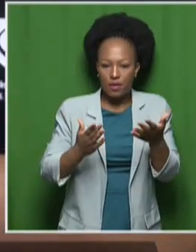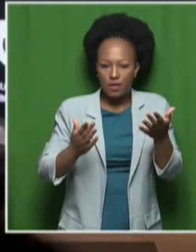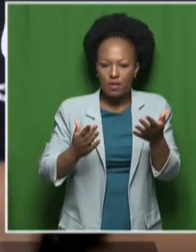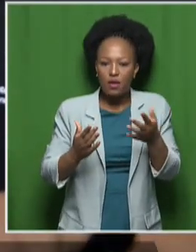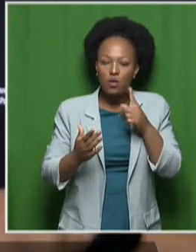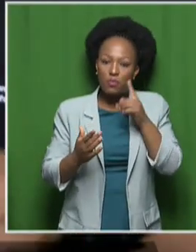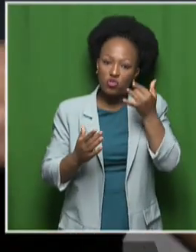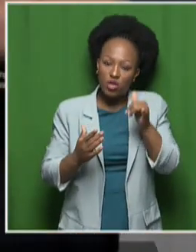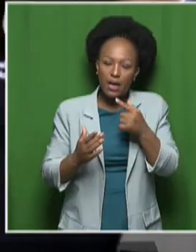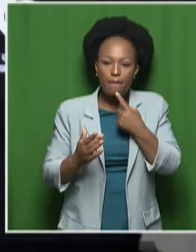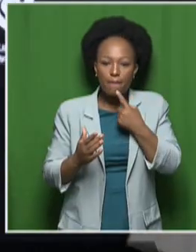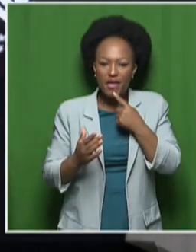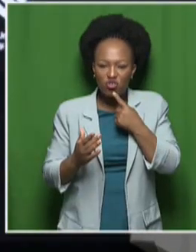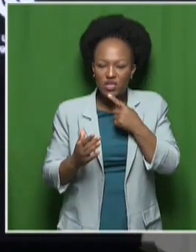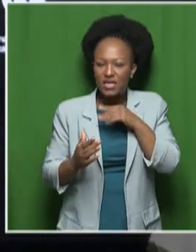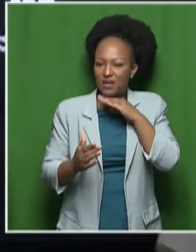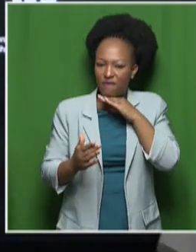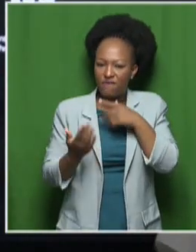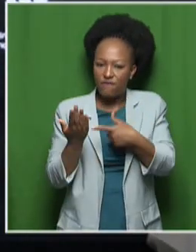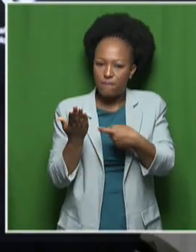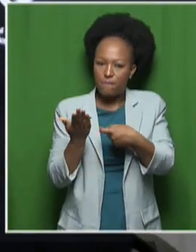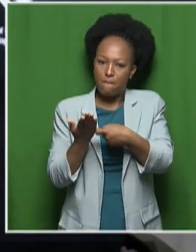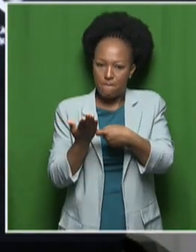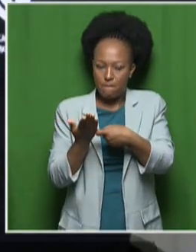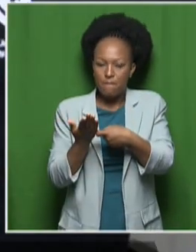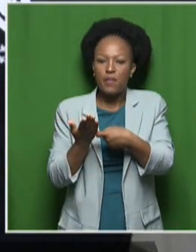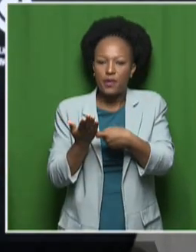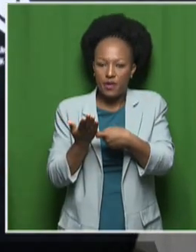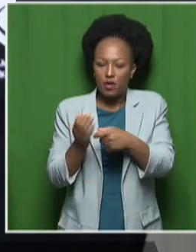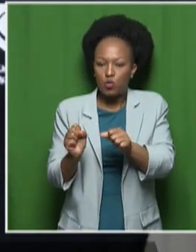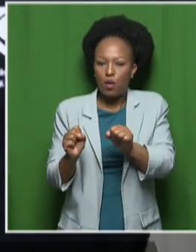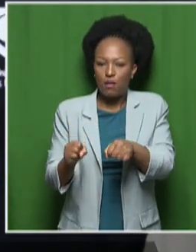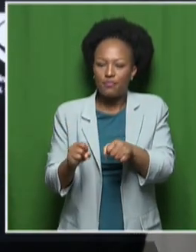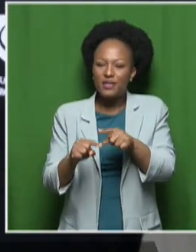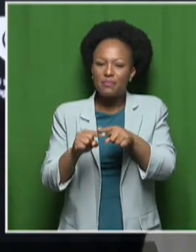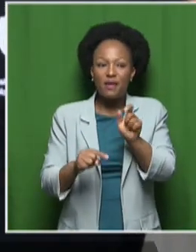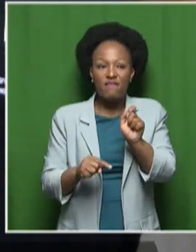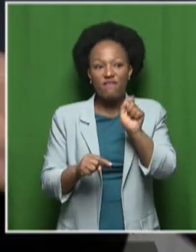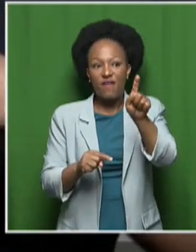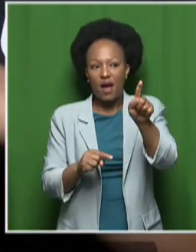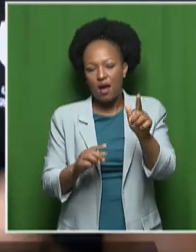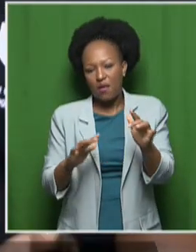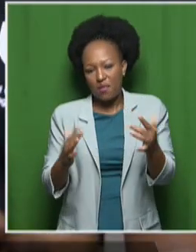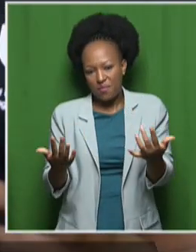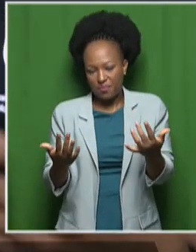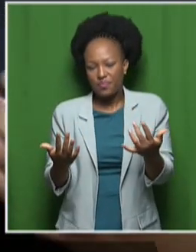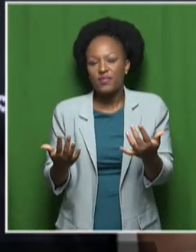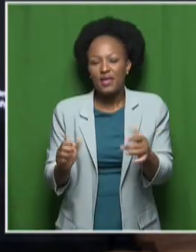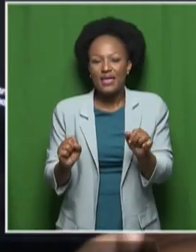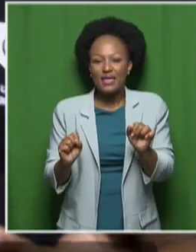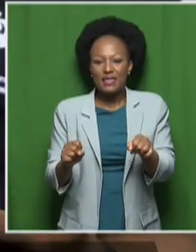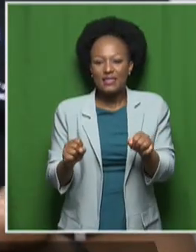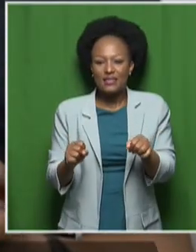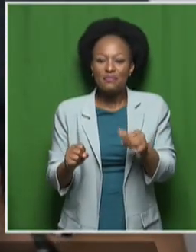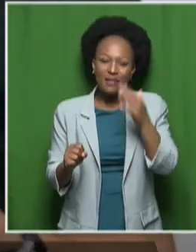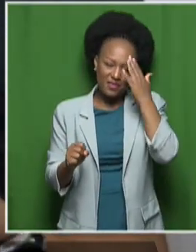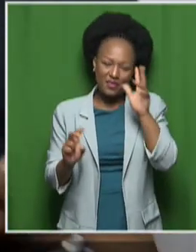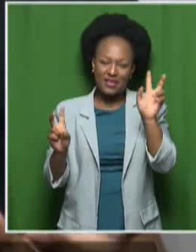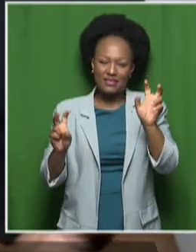have to check the battery range if it allows you to get to that, depending on how far you want to go. So yes, I know energy